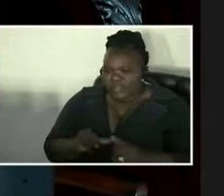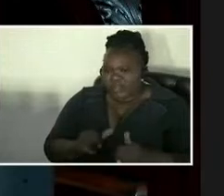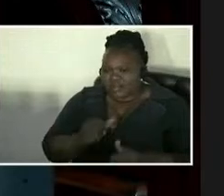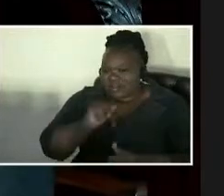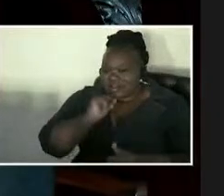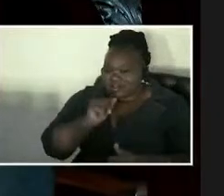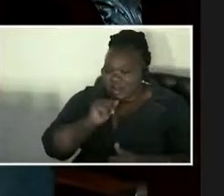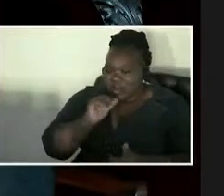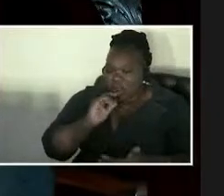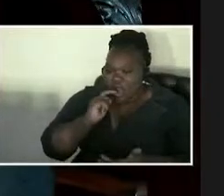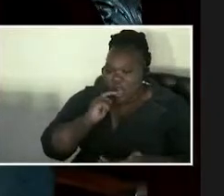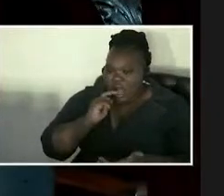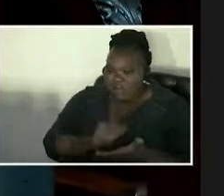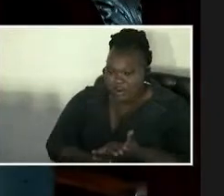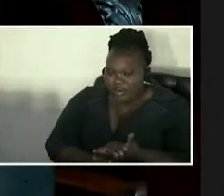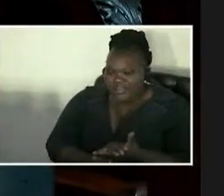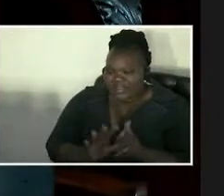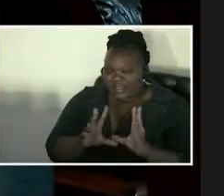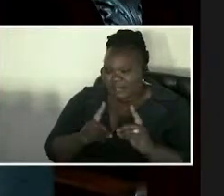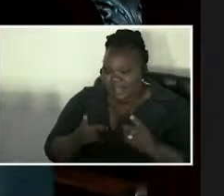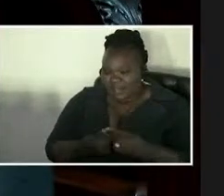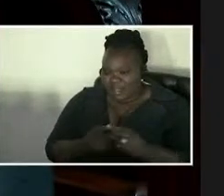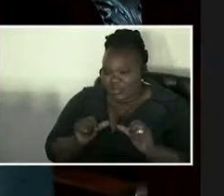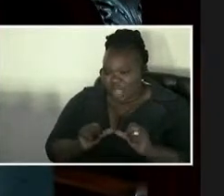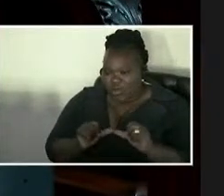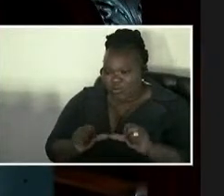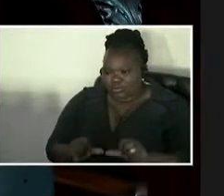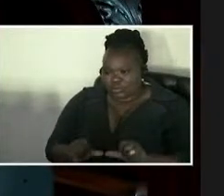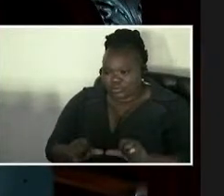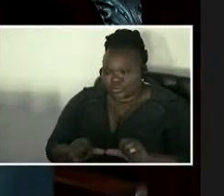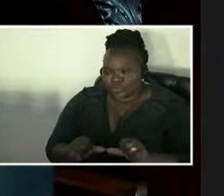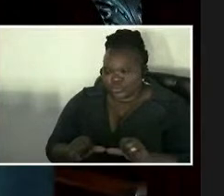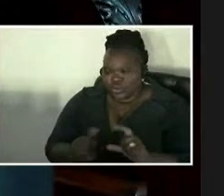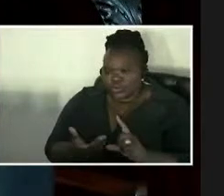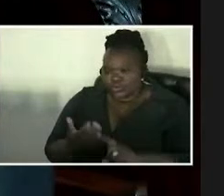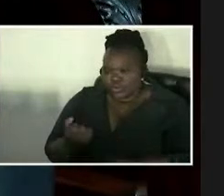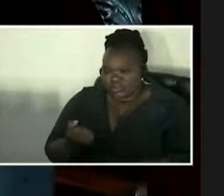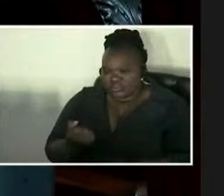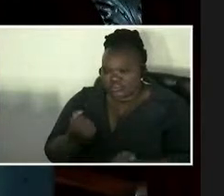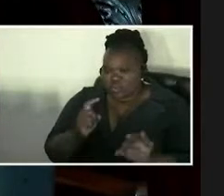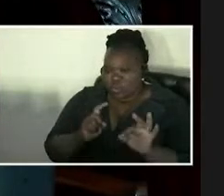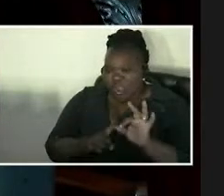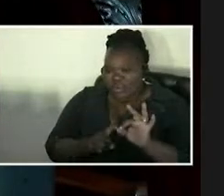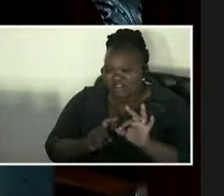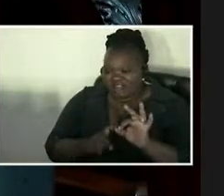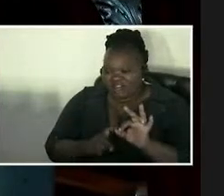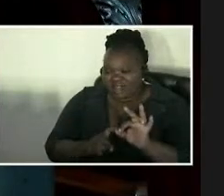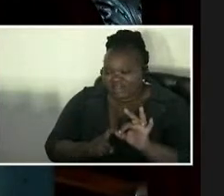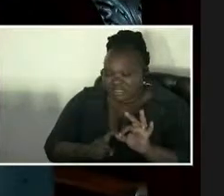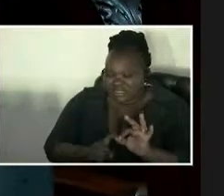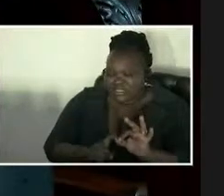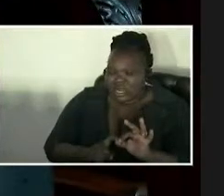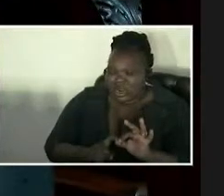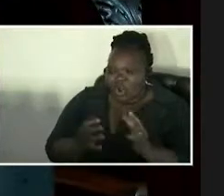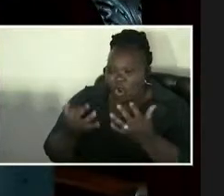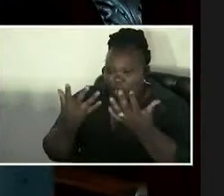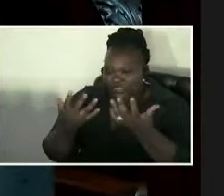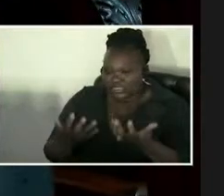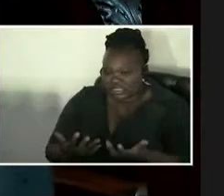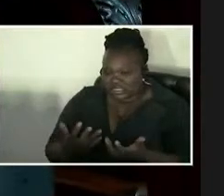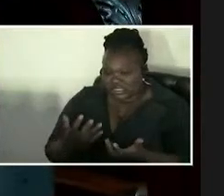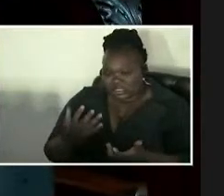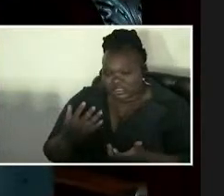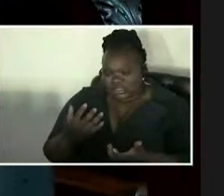your promises the department continues to achieve a qualified audit opinion and the